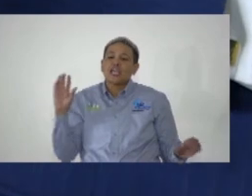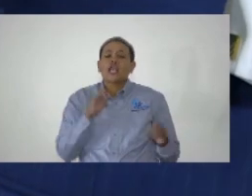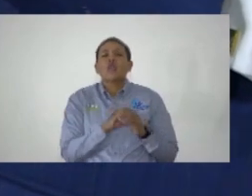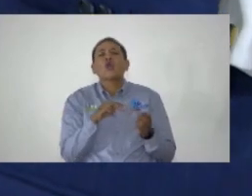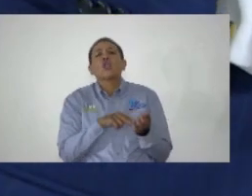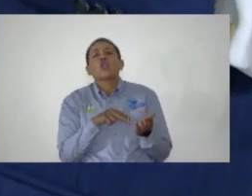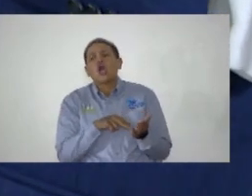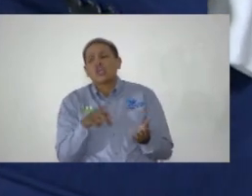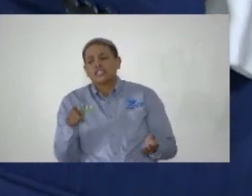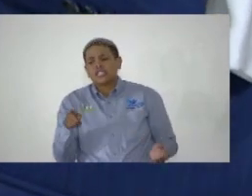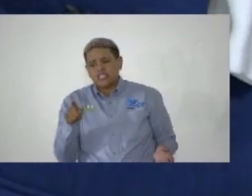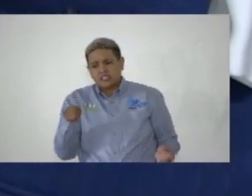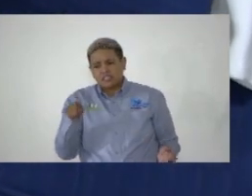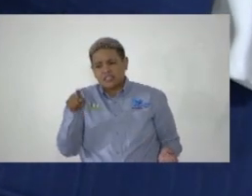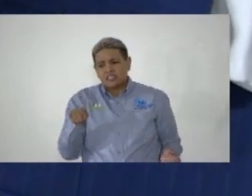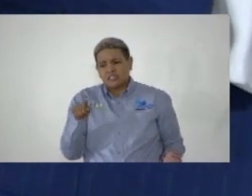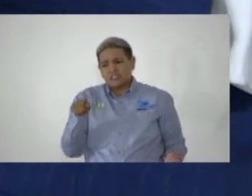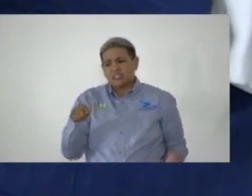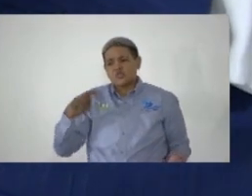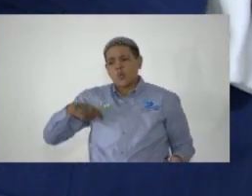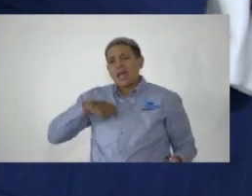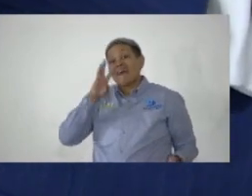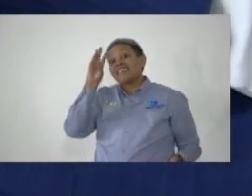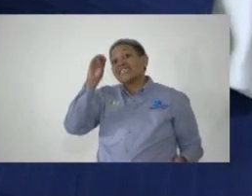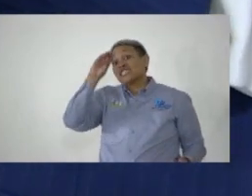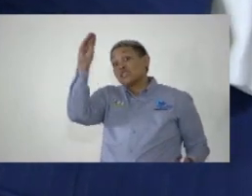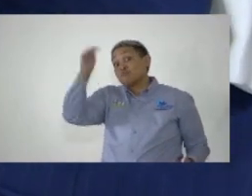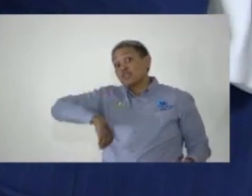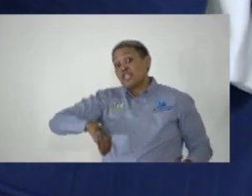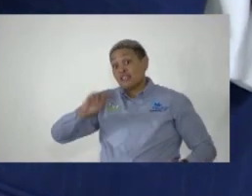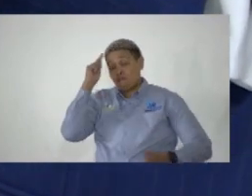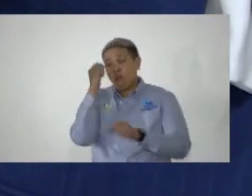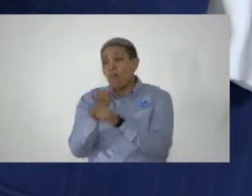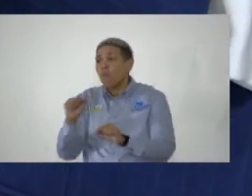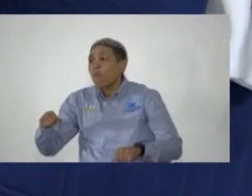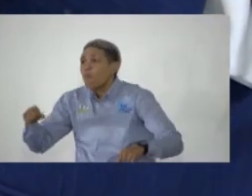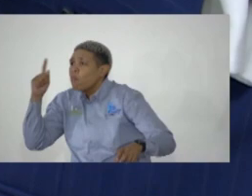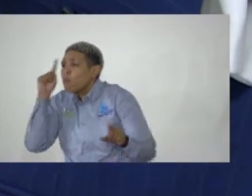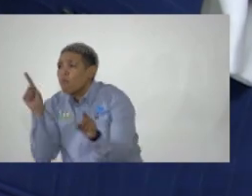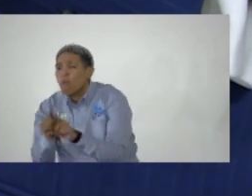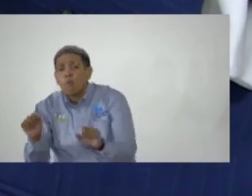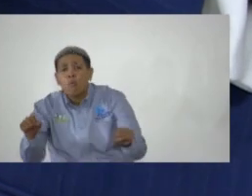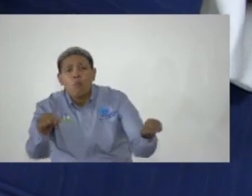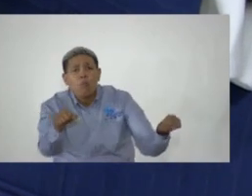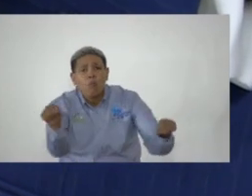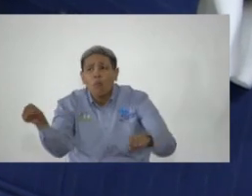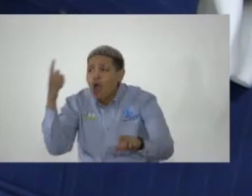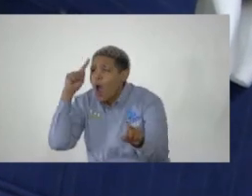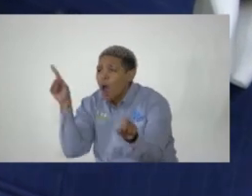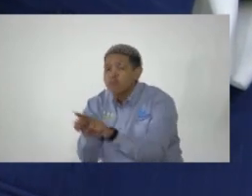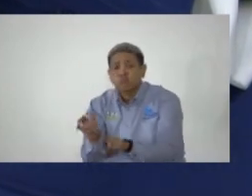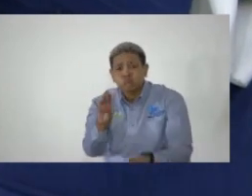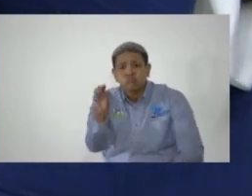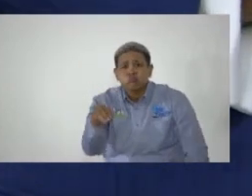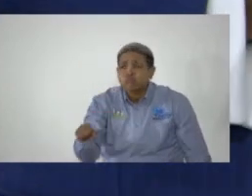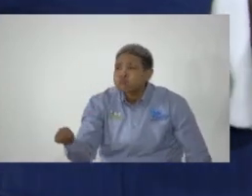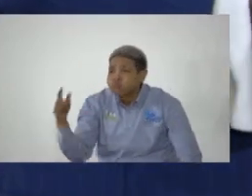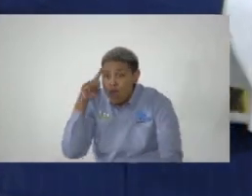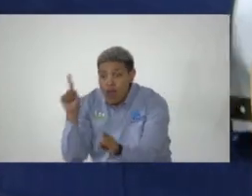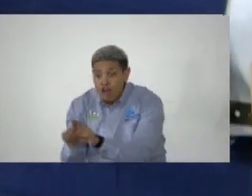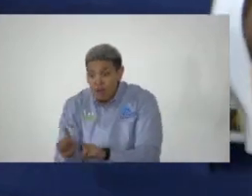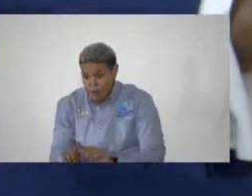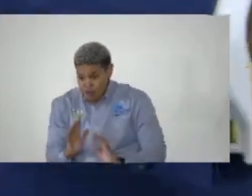nurses were in there. So here, we had 60% of the public sector with approximately 20 agreements. But